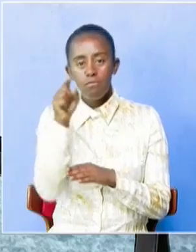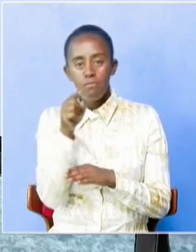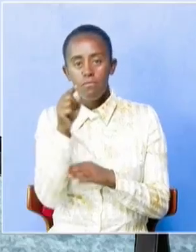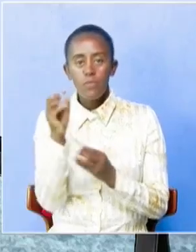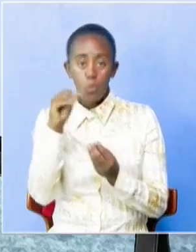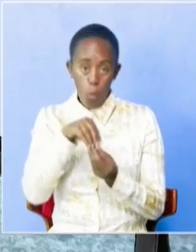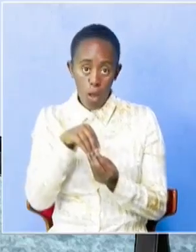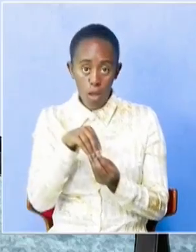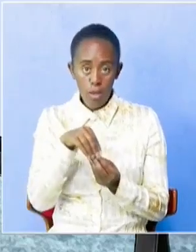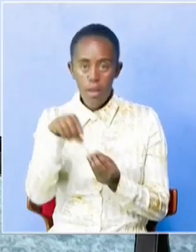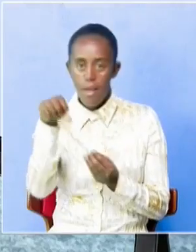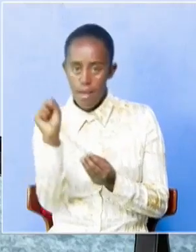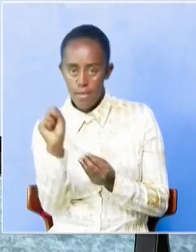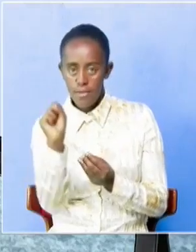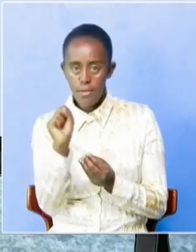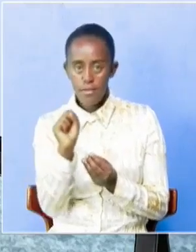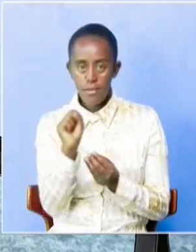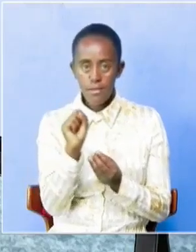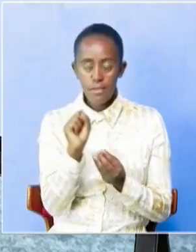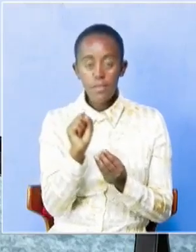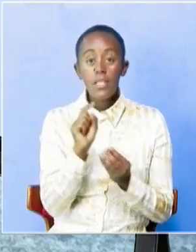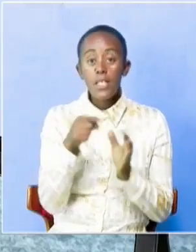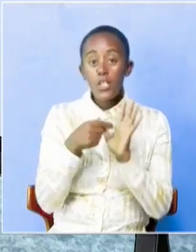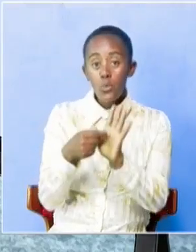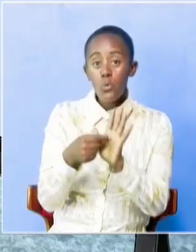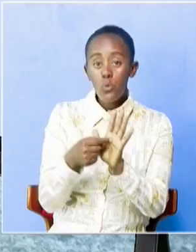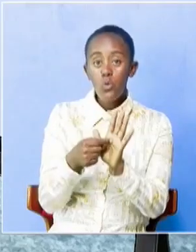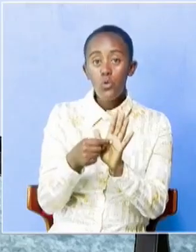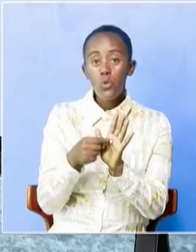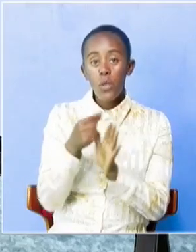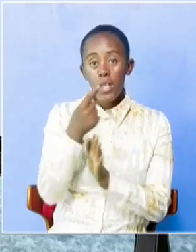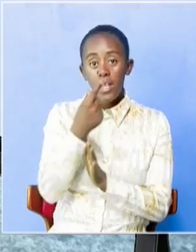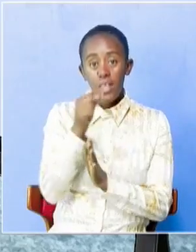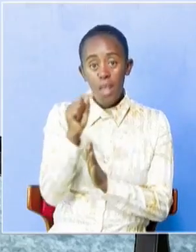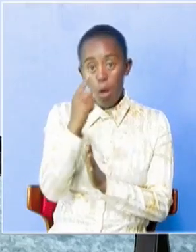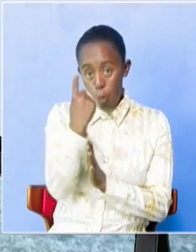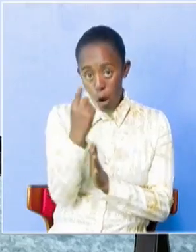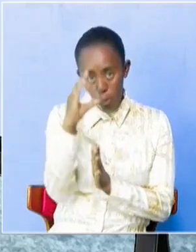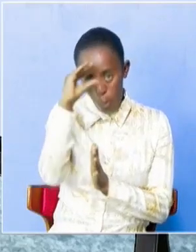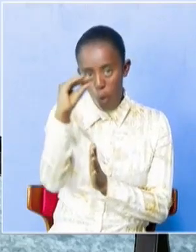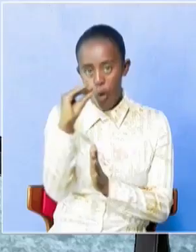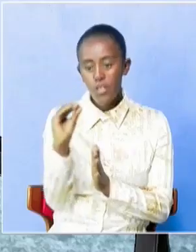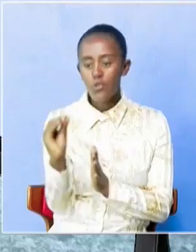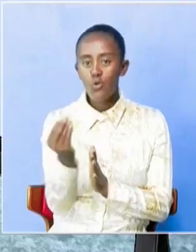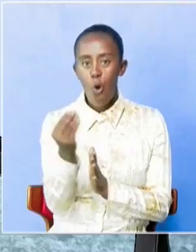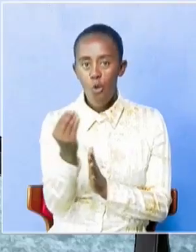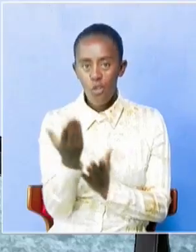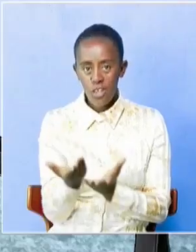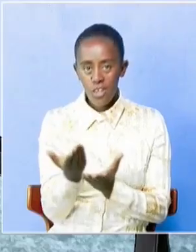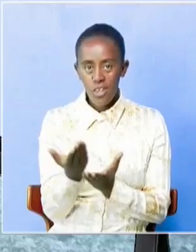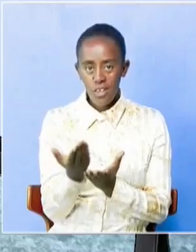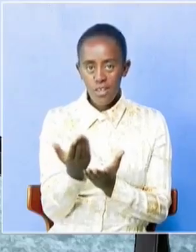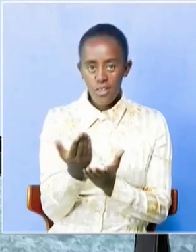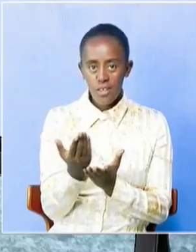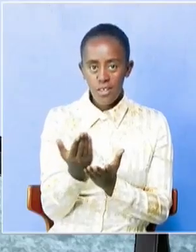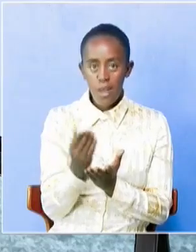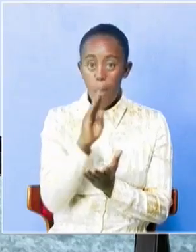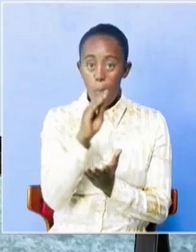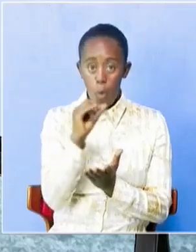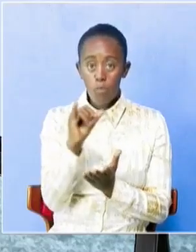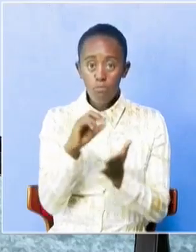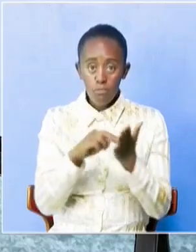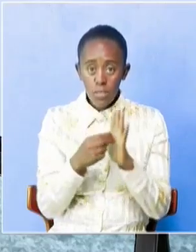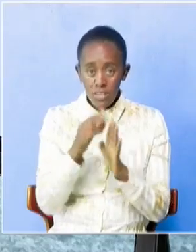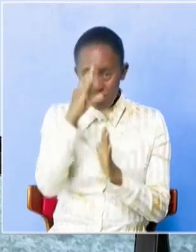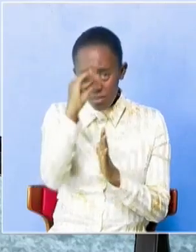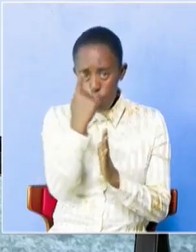we add S. So this shows the boys' toys. So boys here is what? Singular. It's